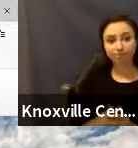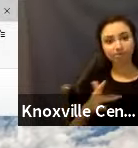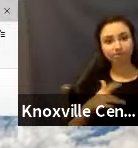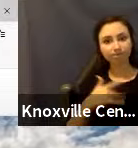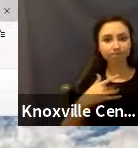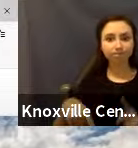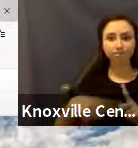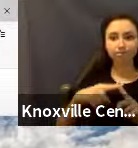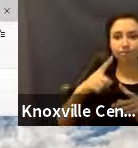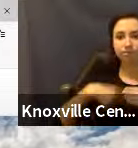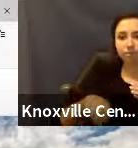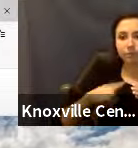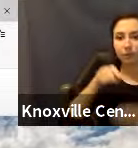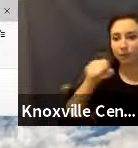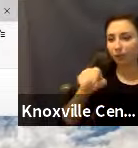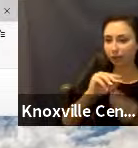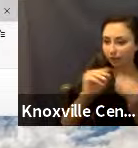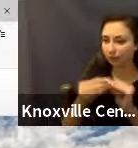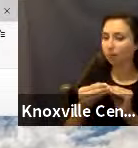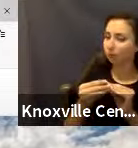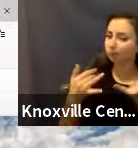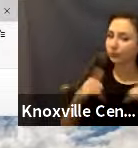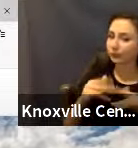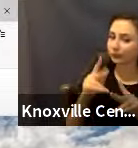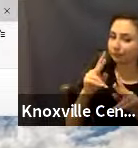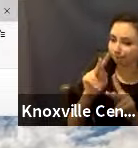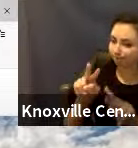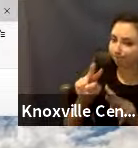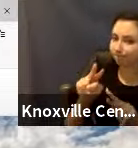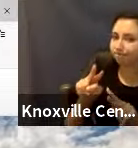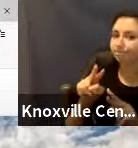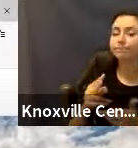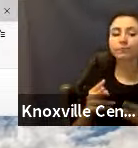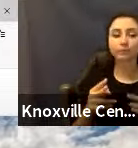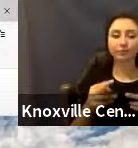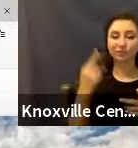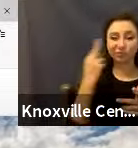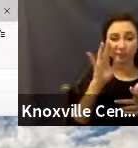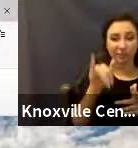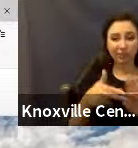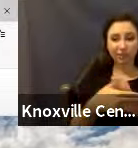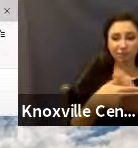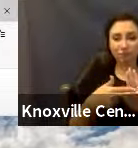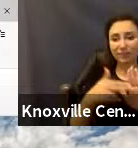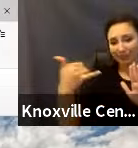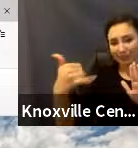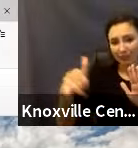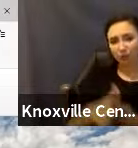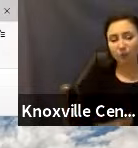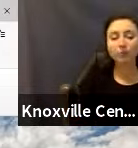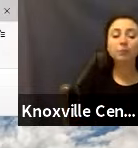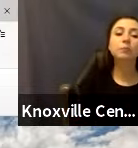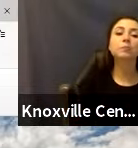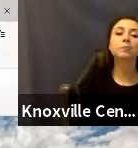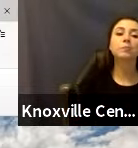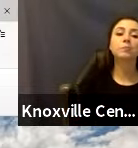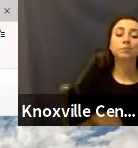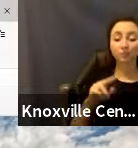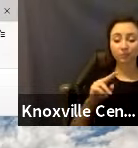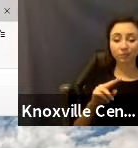we are continuing to keep a close eye on them. Because of this, we are representing this benchmark as yellow. Our second